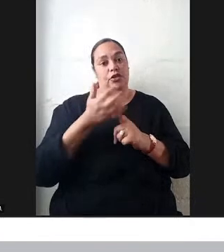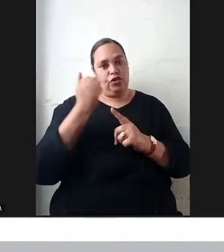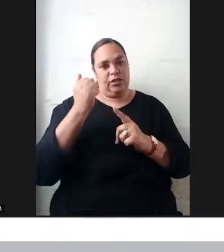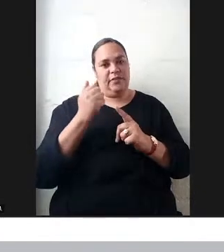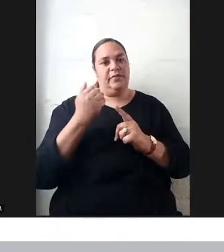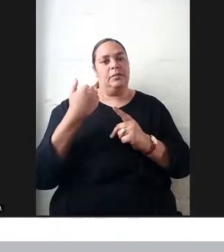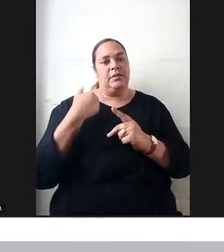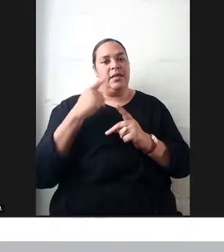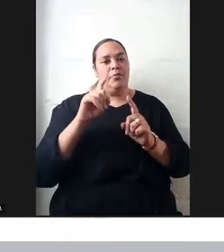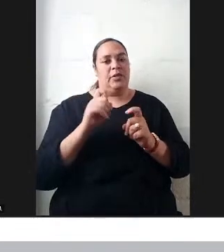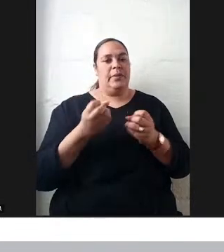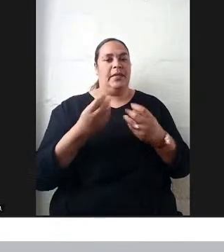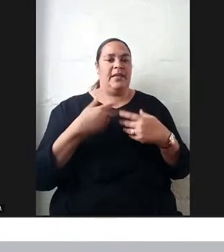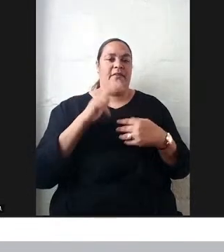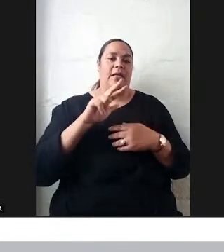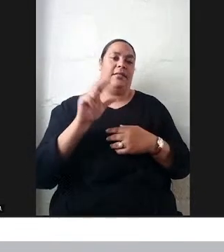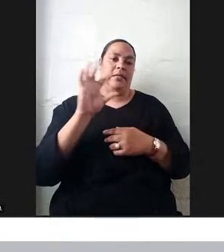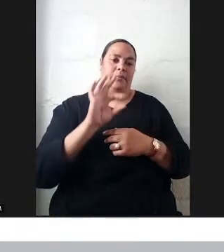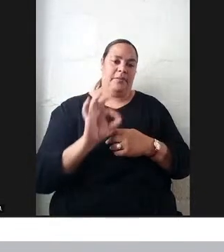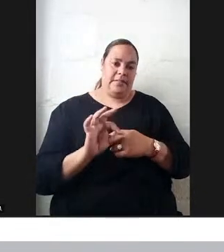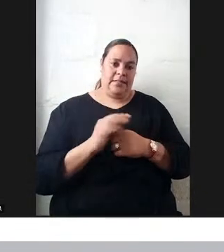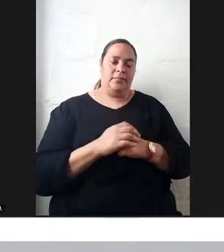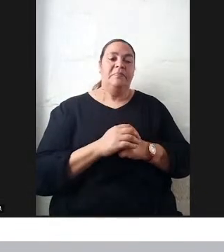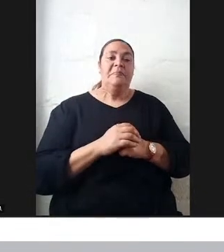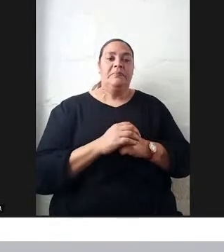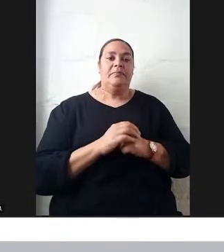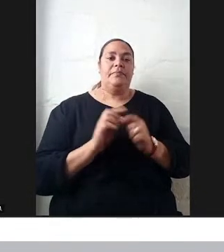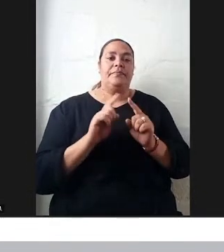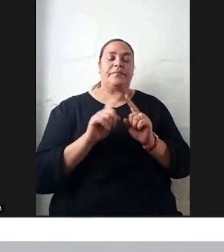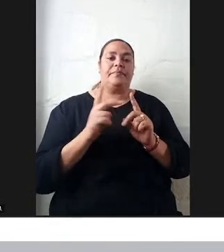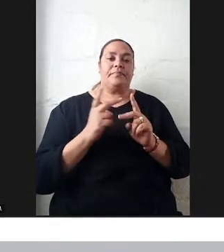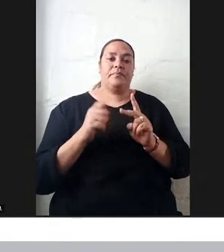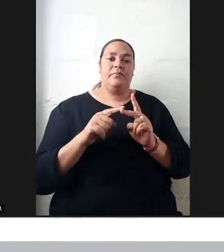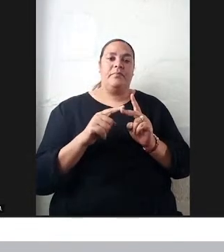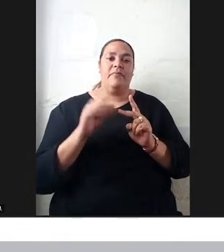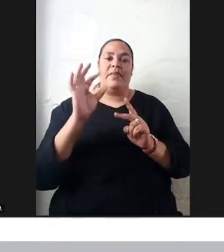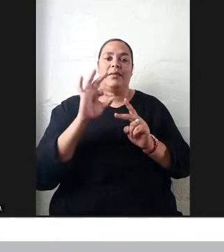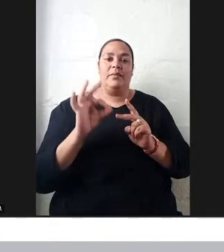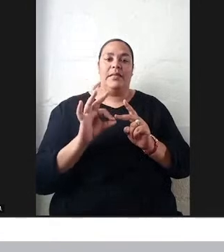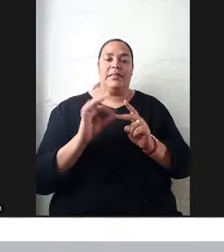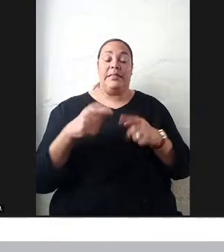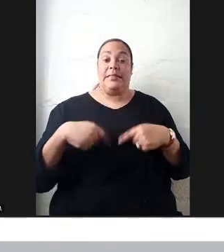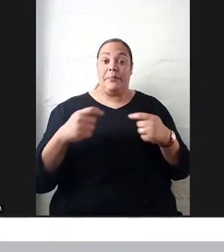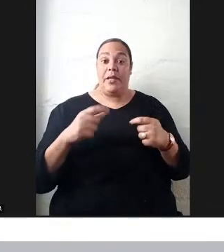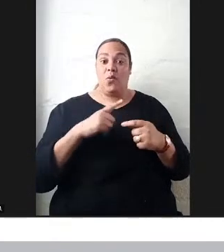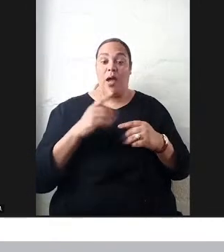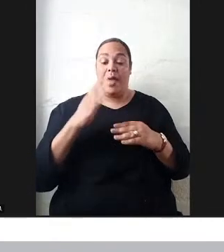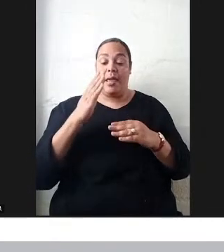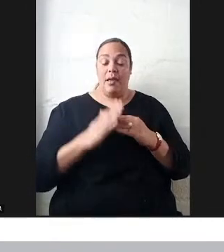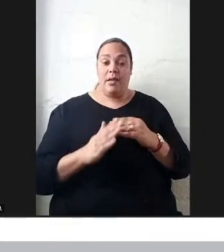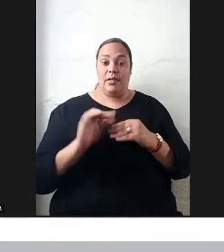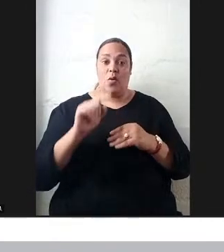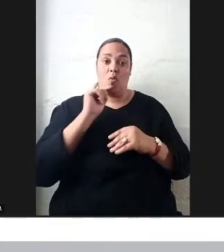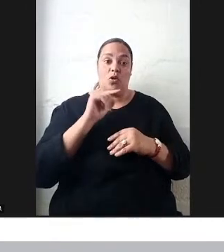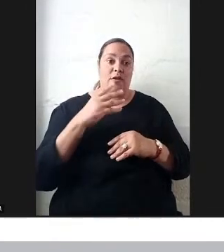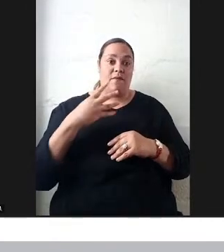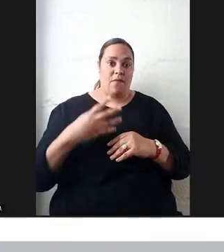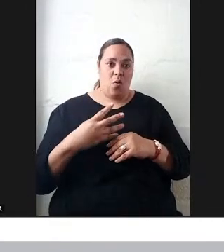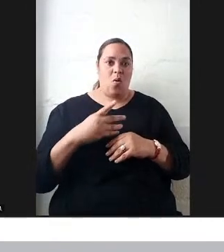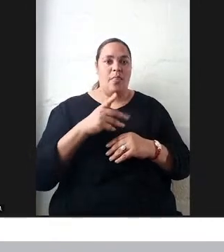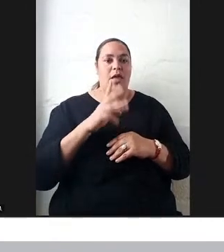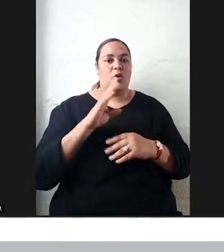the 88%. With regard to the percentage spend, because it's at the end of quarter four, it would be a